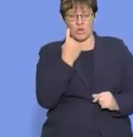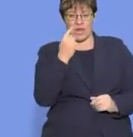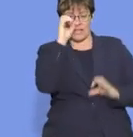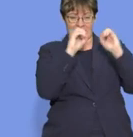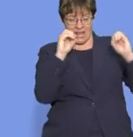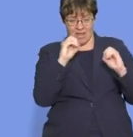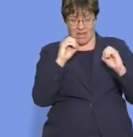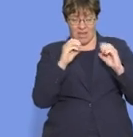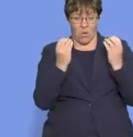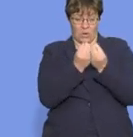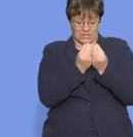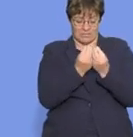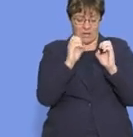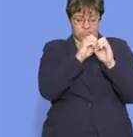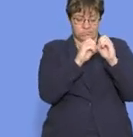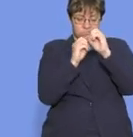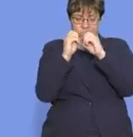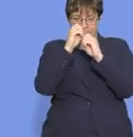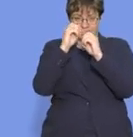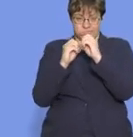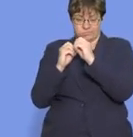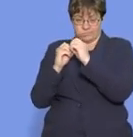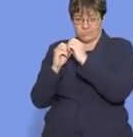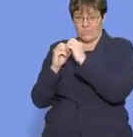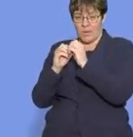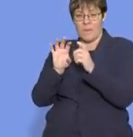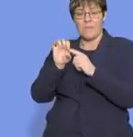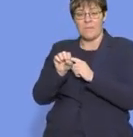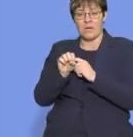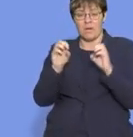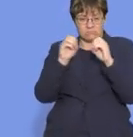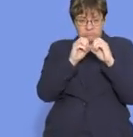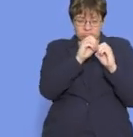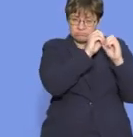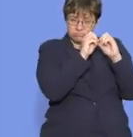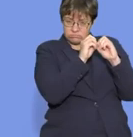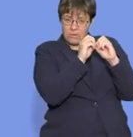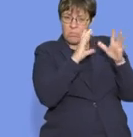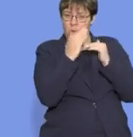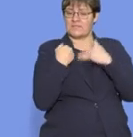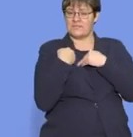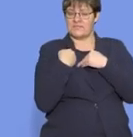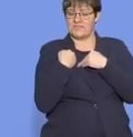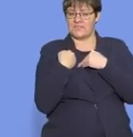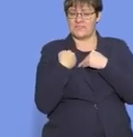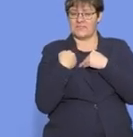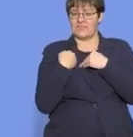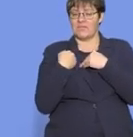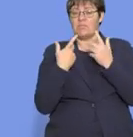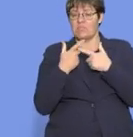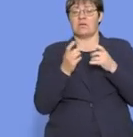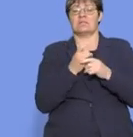unicellular organisms clumped together, and they found that when they stayed together, they were safer. And they